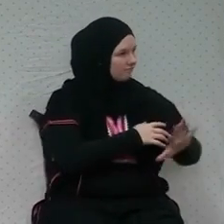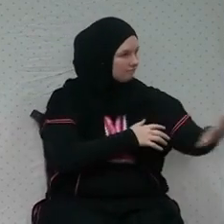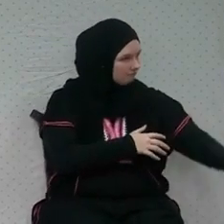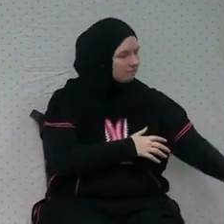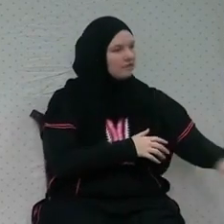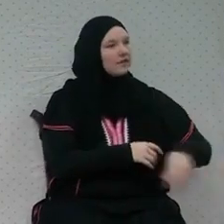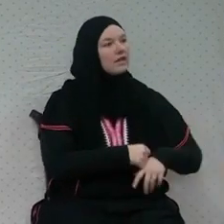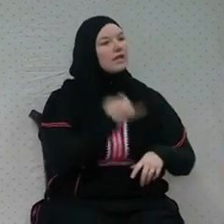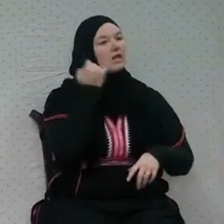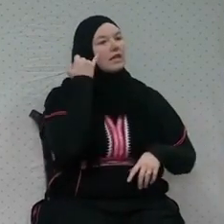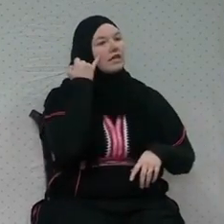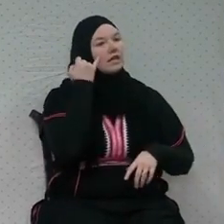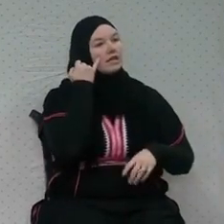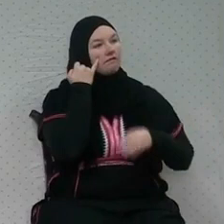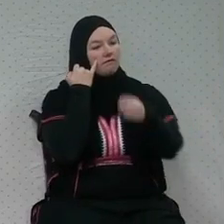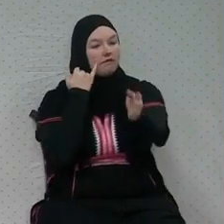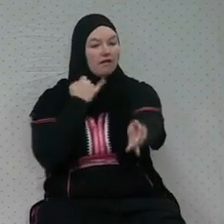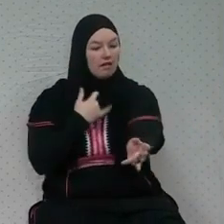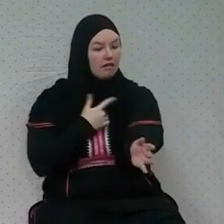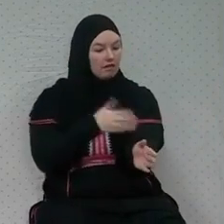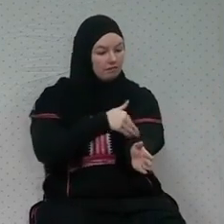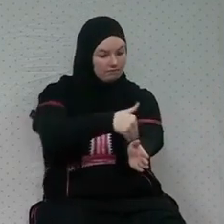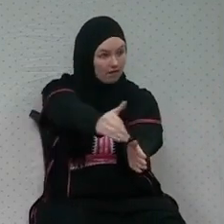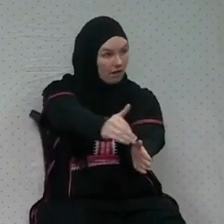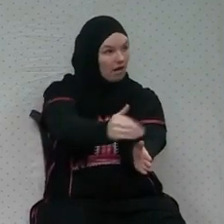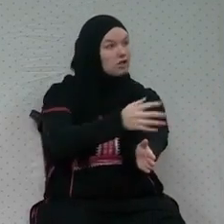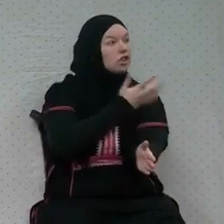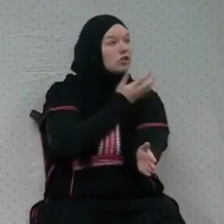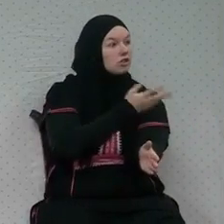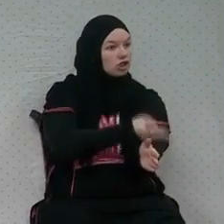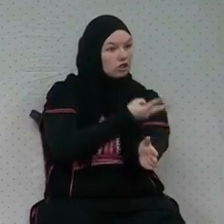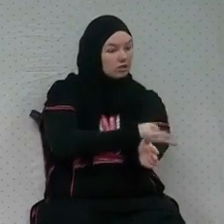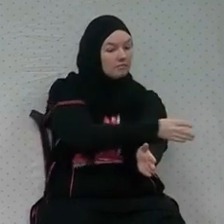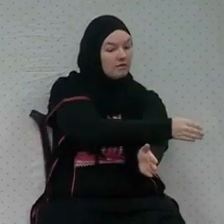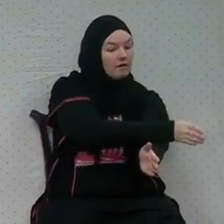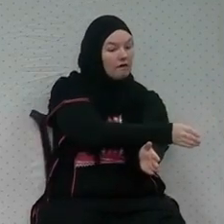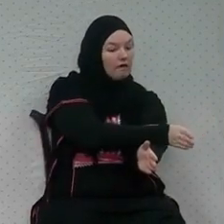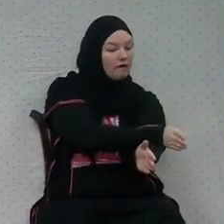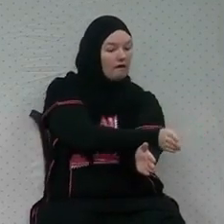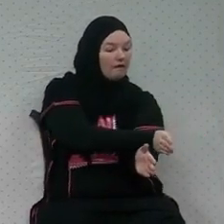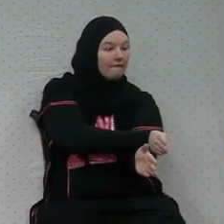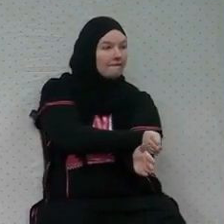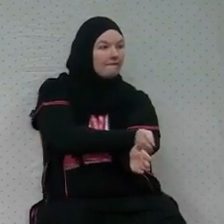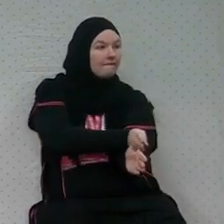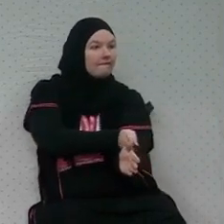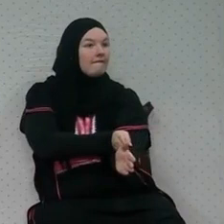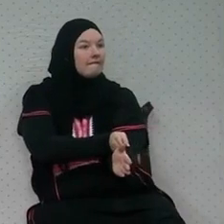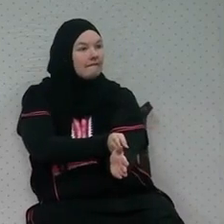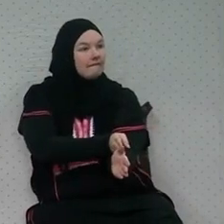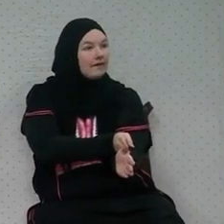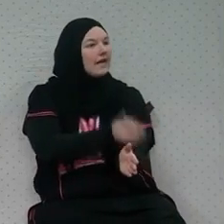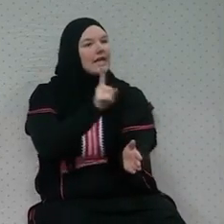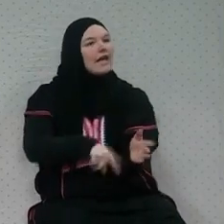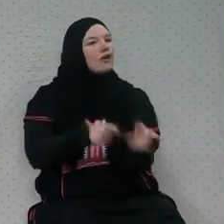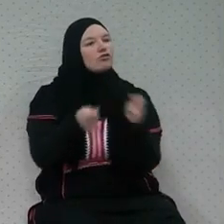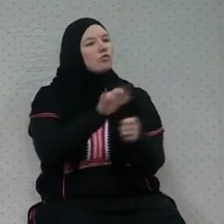he grazes close to the land of the neighbor, even in his own land, he cannot control that his sheep